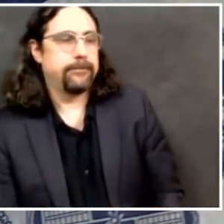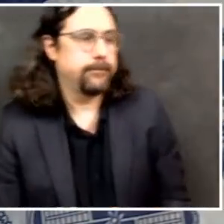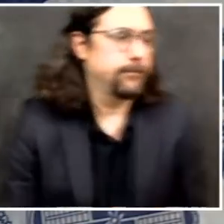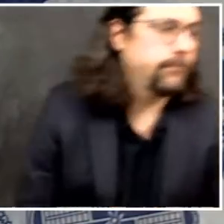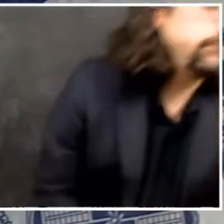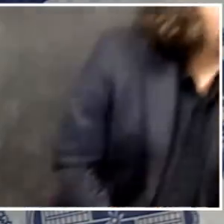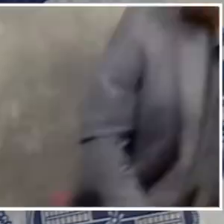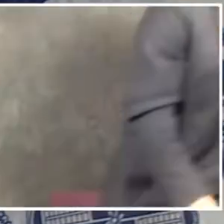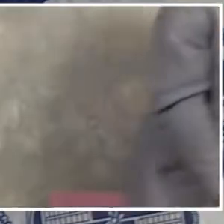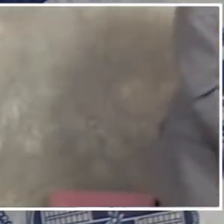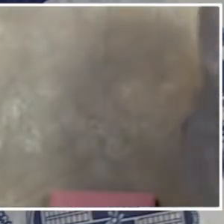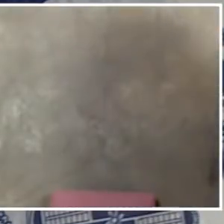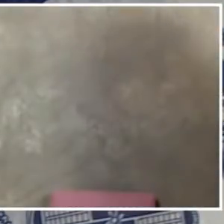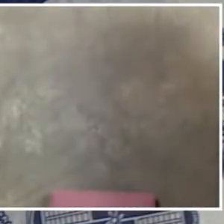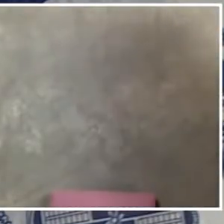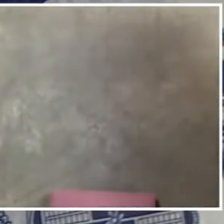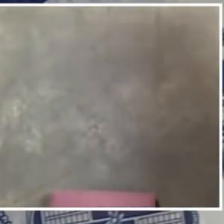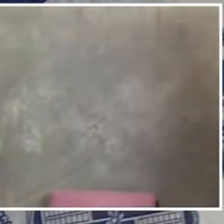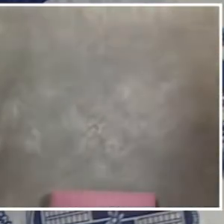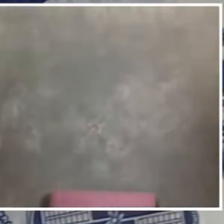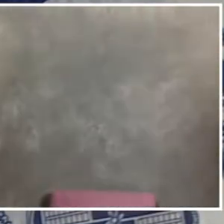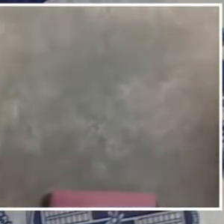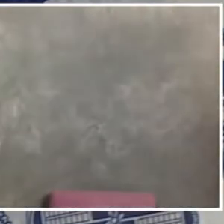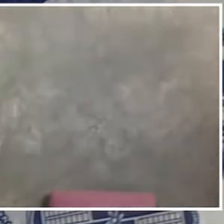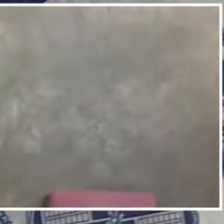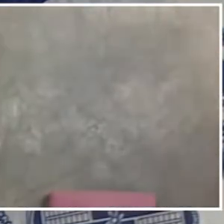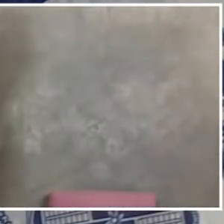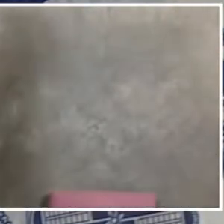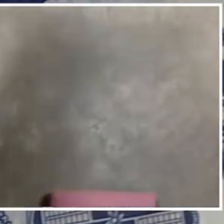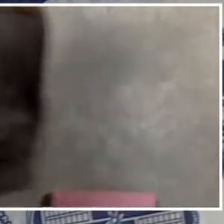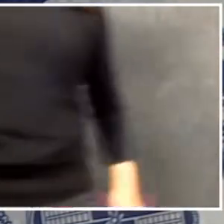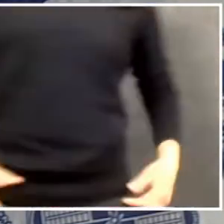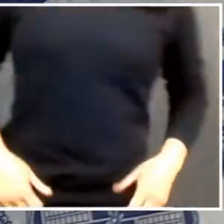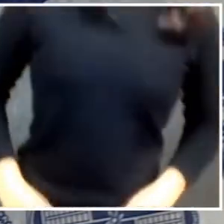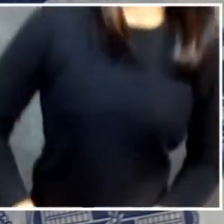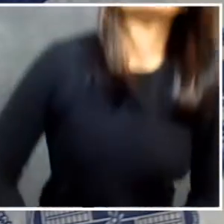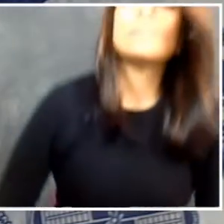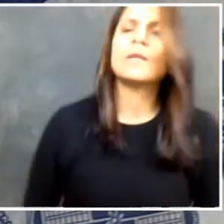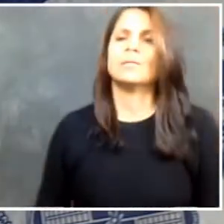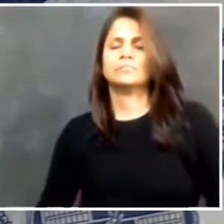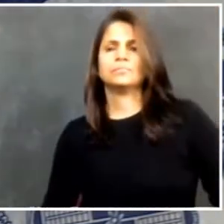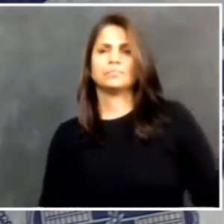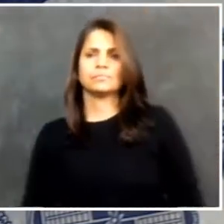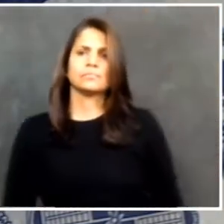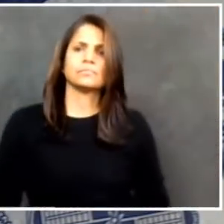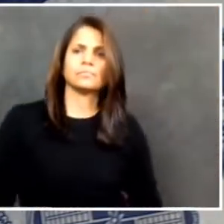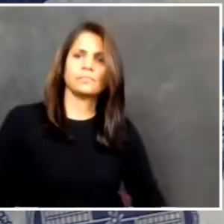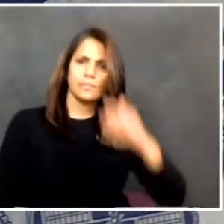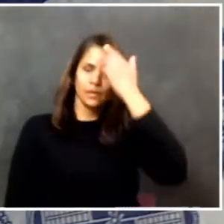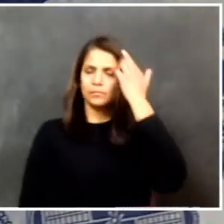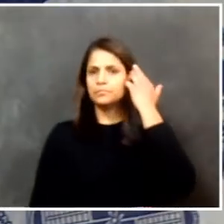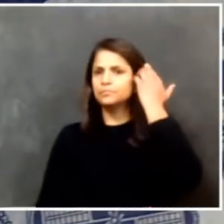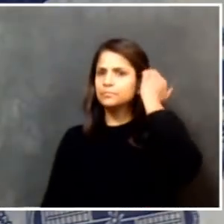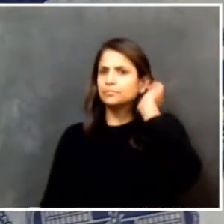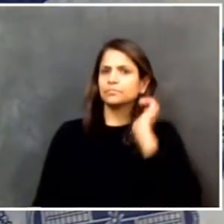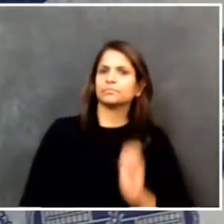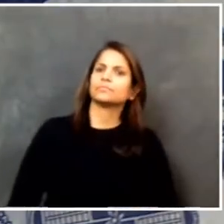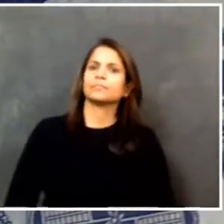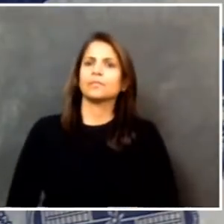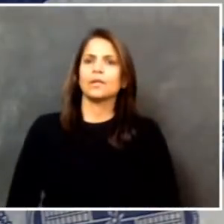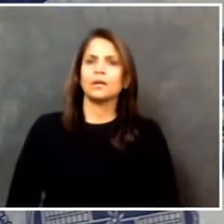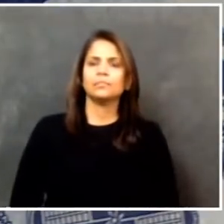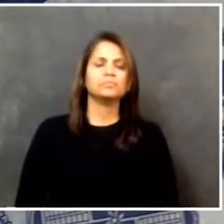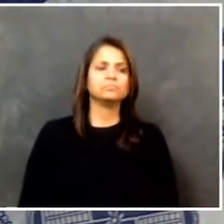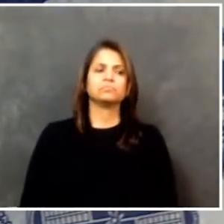nuestra forma de vivir. Y muchos se preguntan de dónde vendrá su